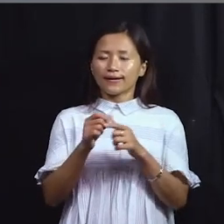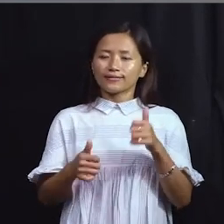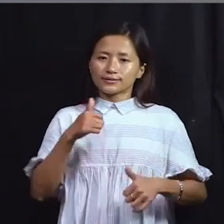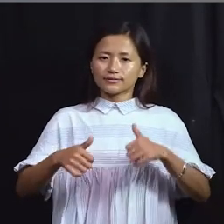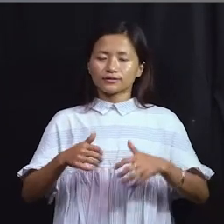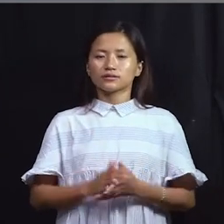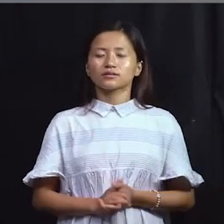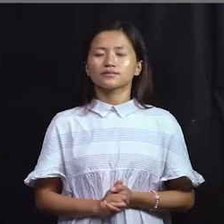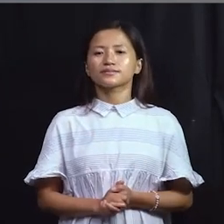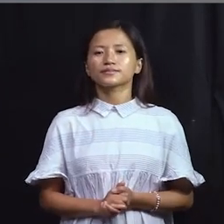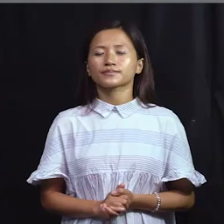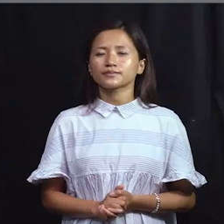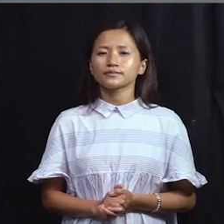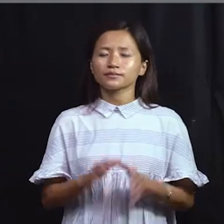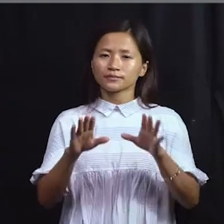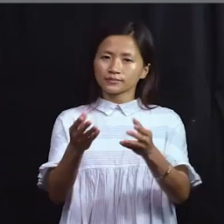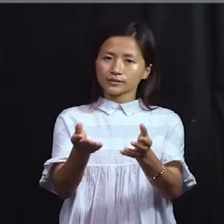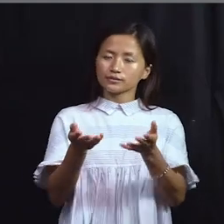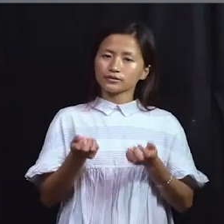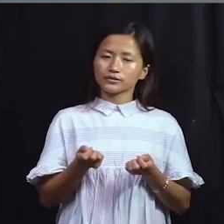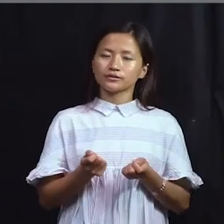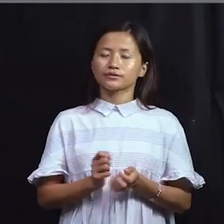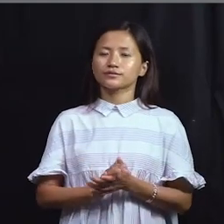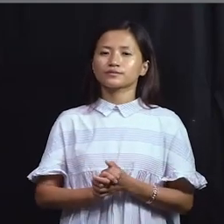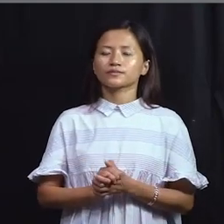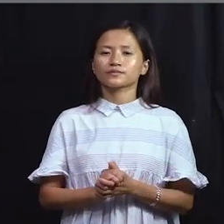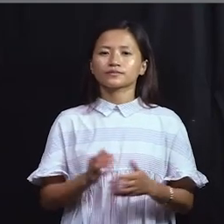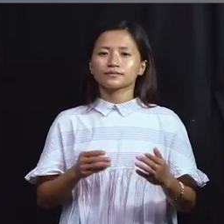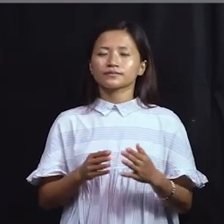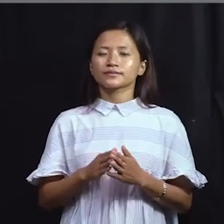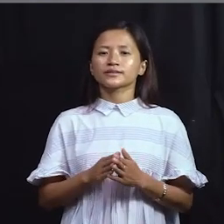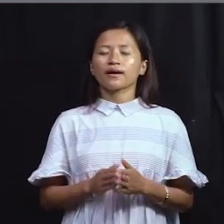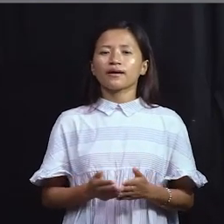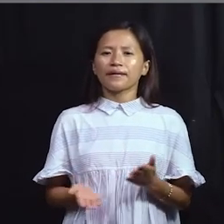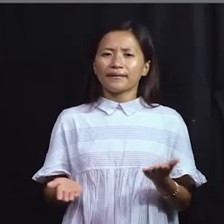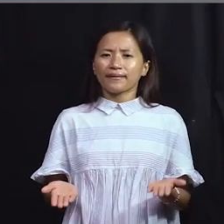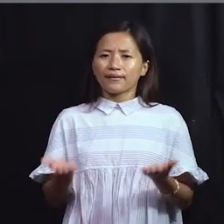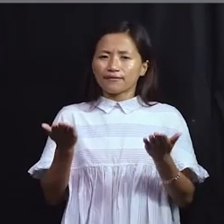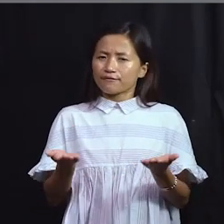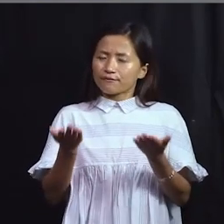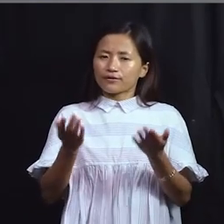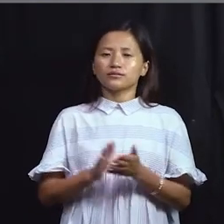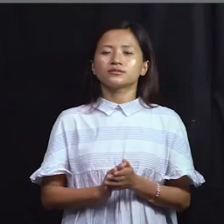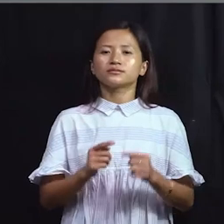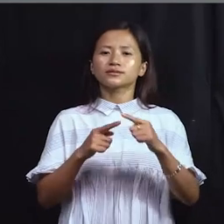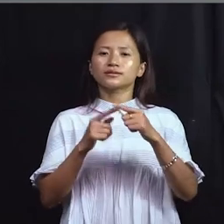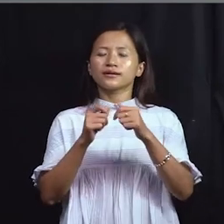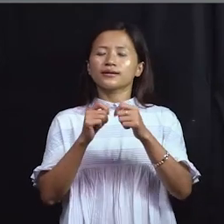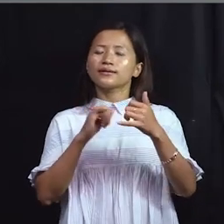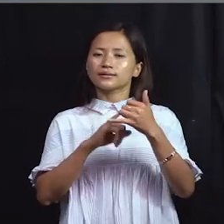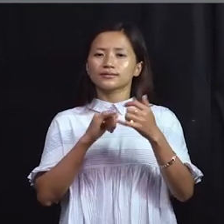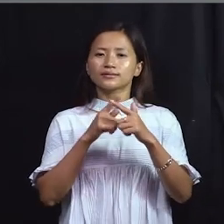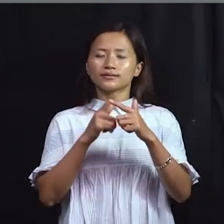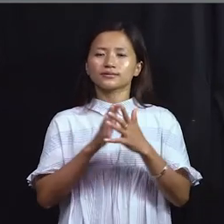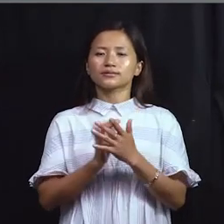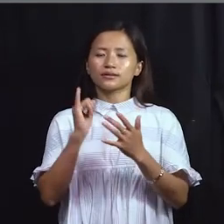is, to achieve reallocation of resources, heavy taxation can be